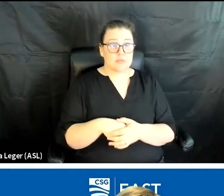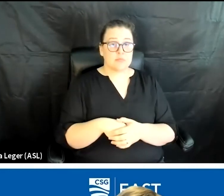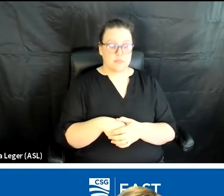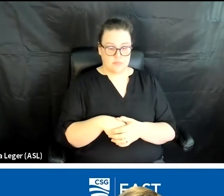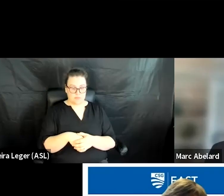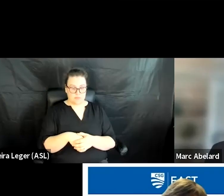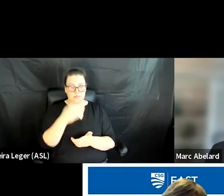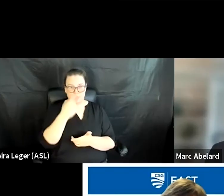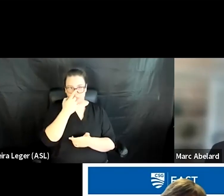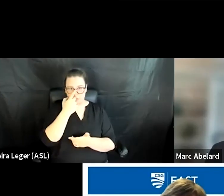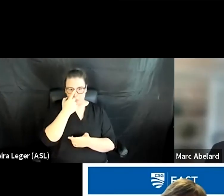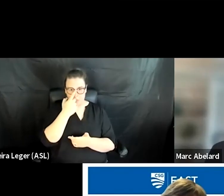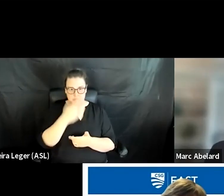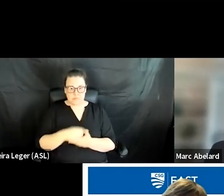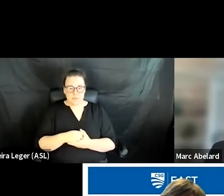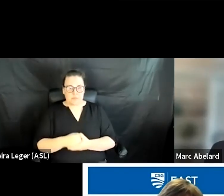Yeah.